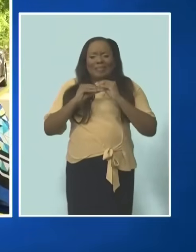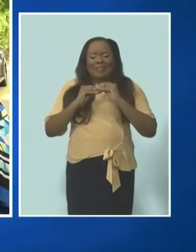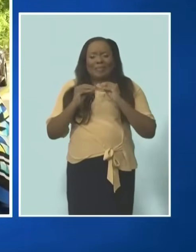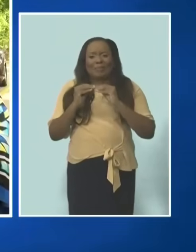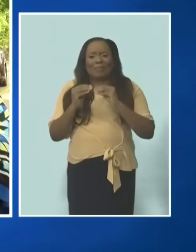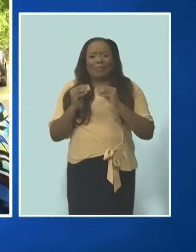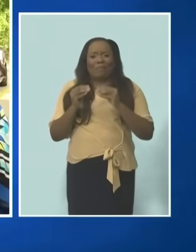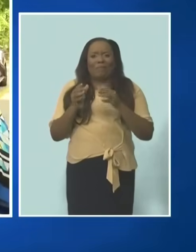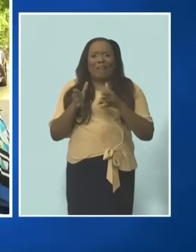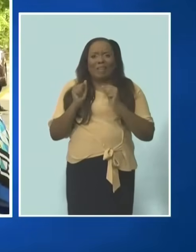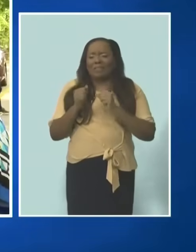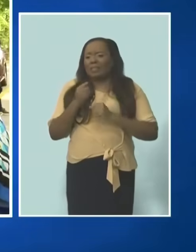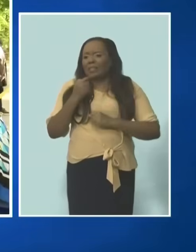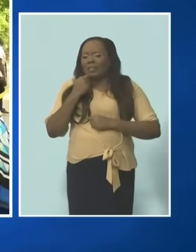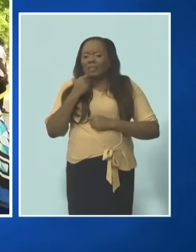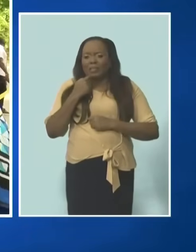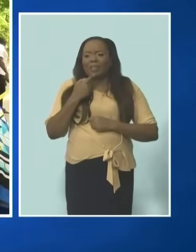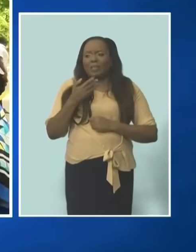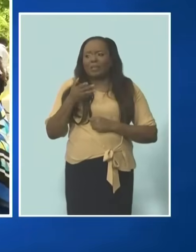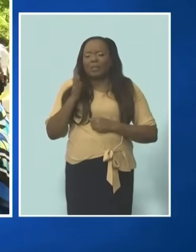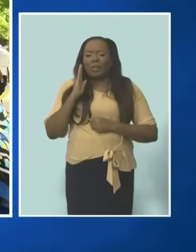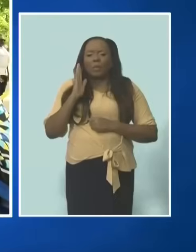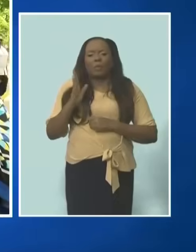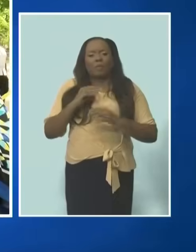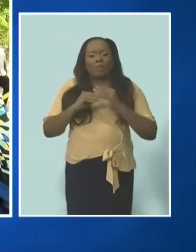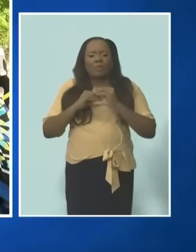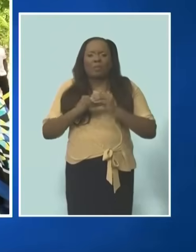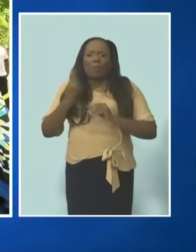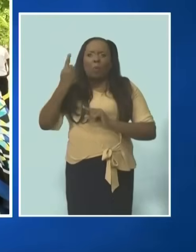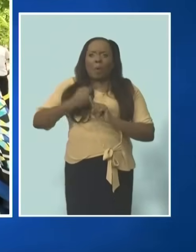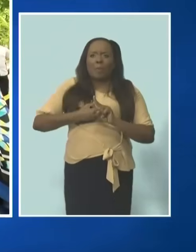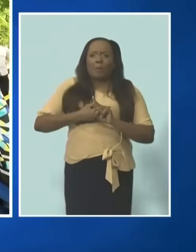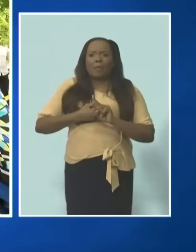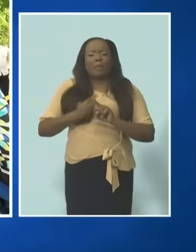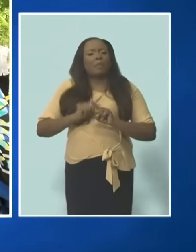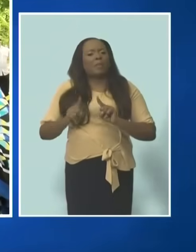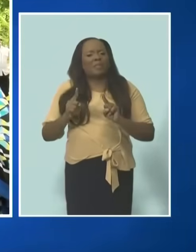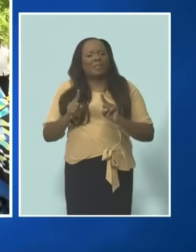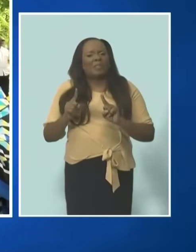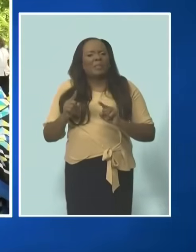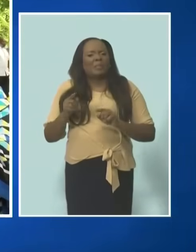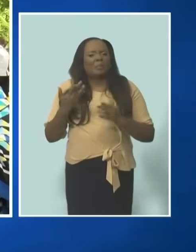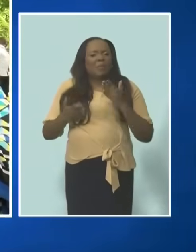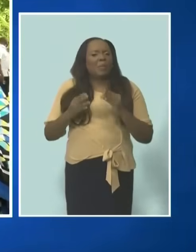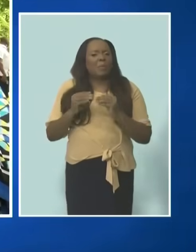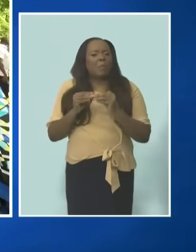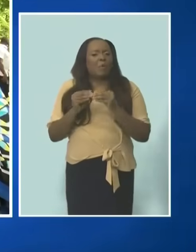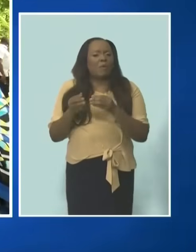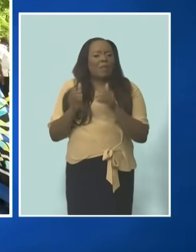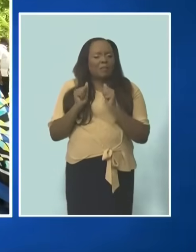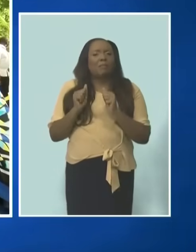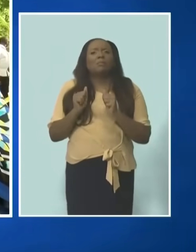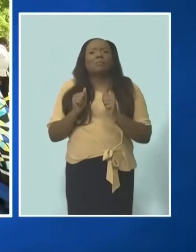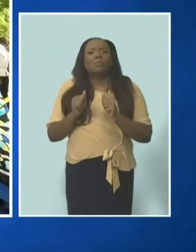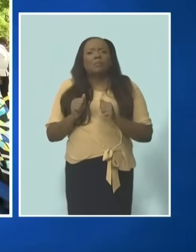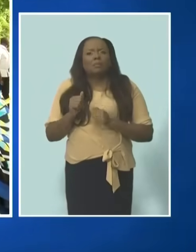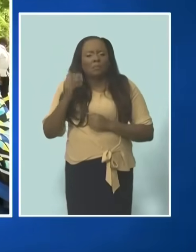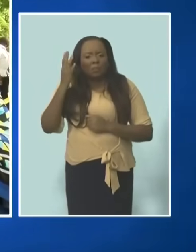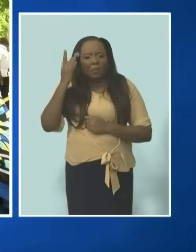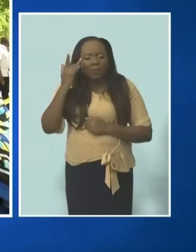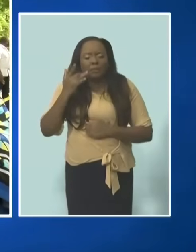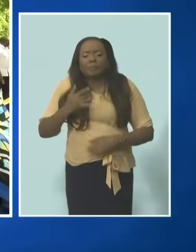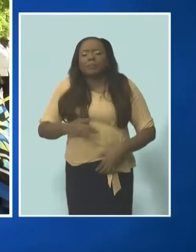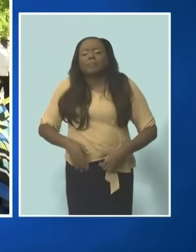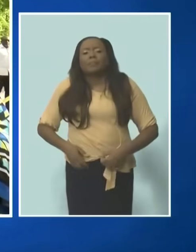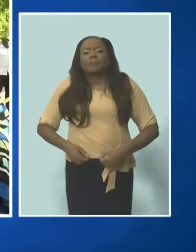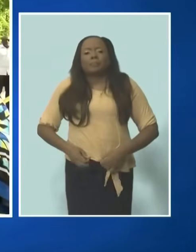the month that they have indicated to the AG this morning. And simply because I think that unlike any other district right now where we